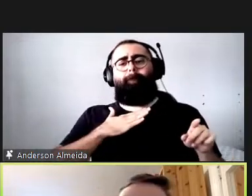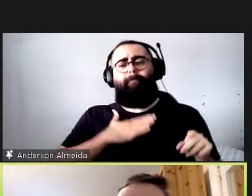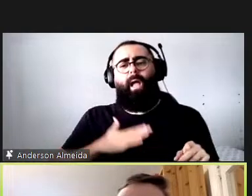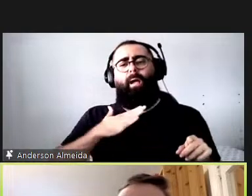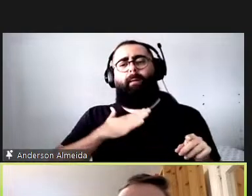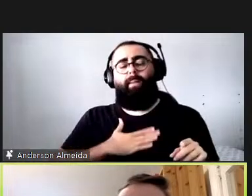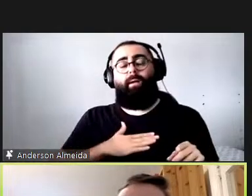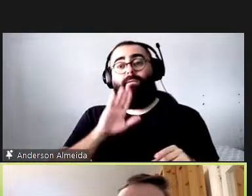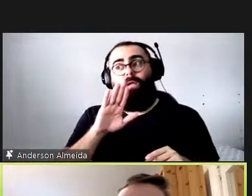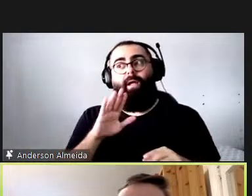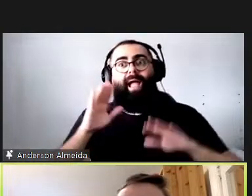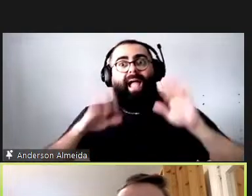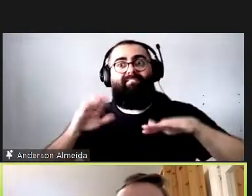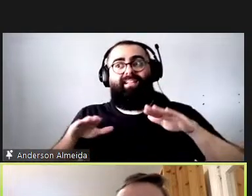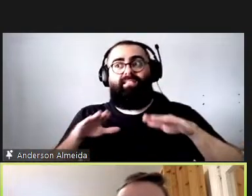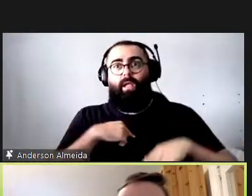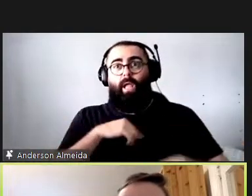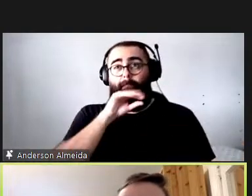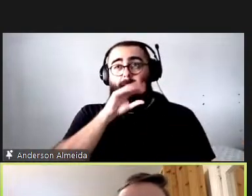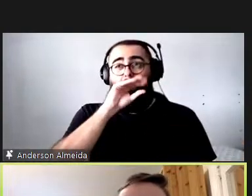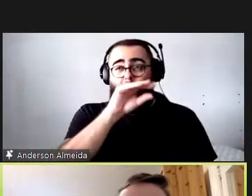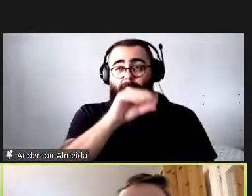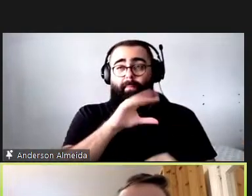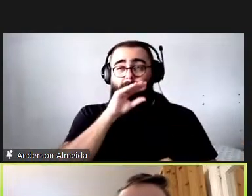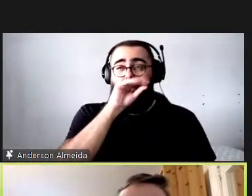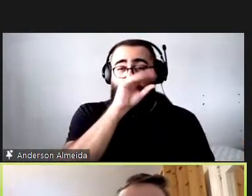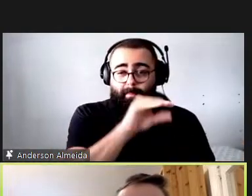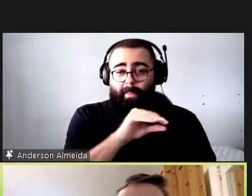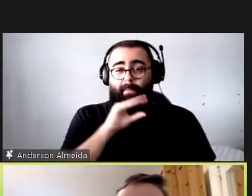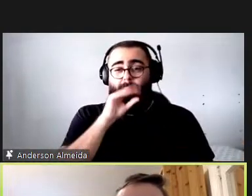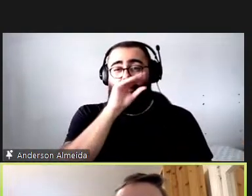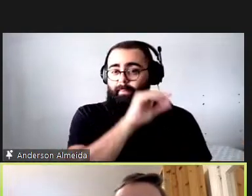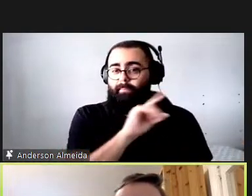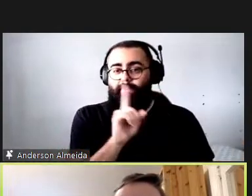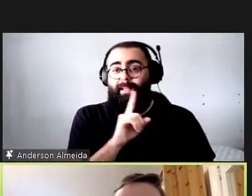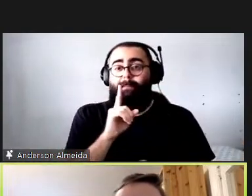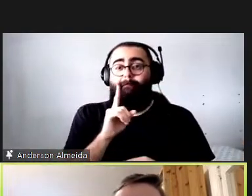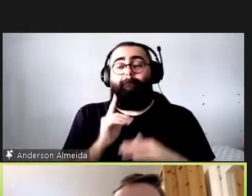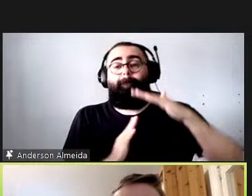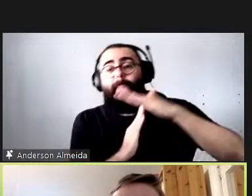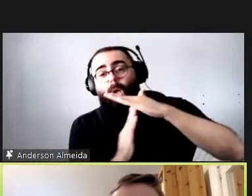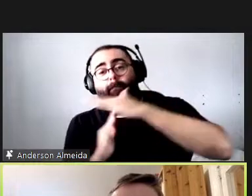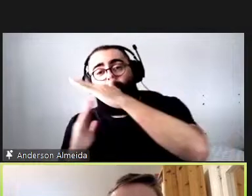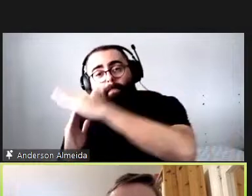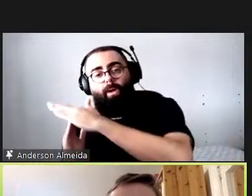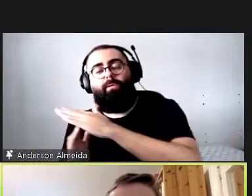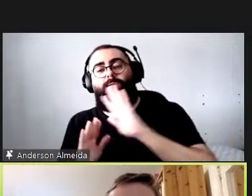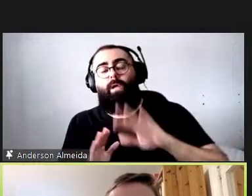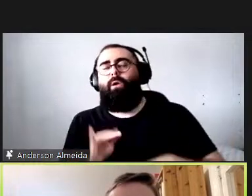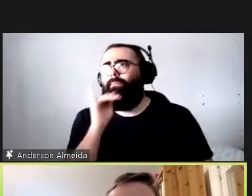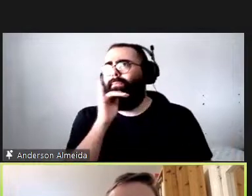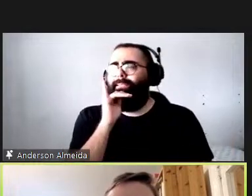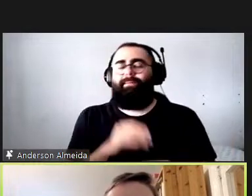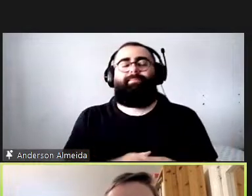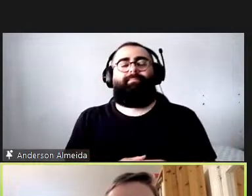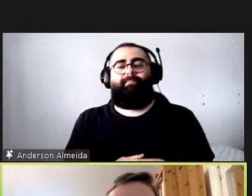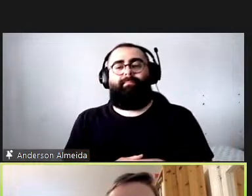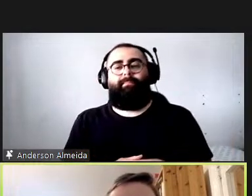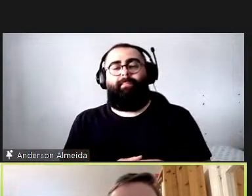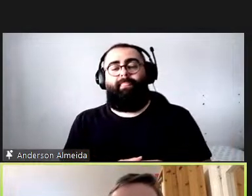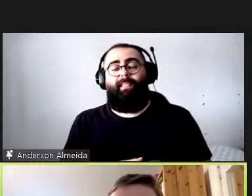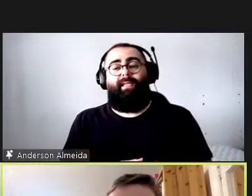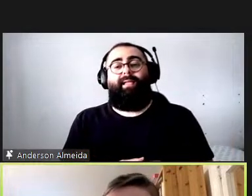speech. So it's a little bit surprising that if co-speech gesture were occurring